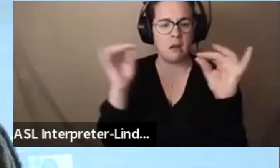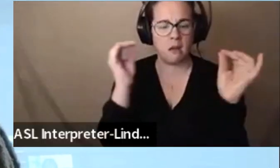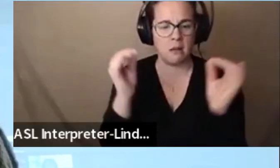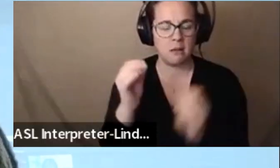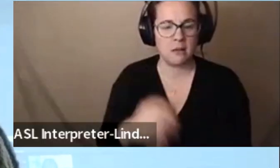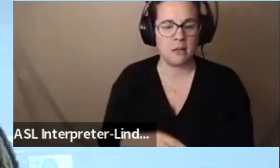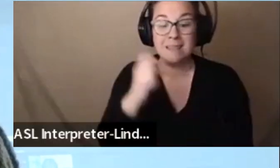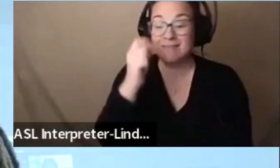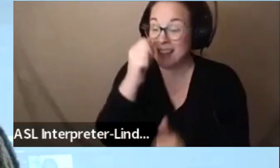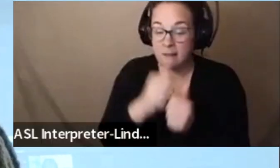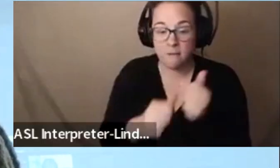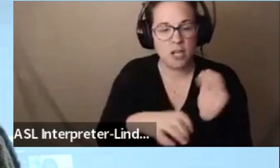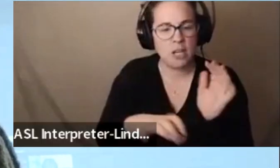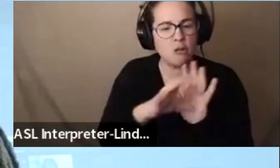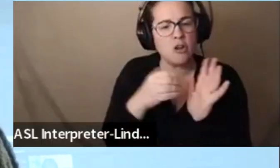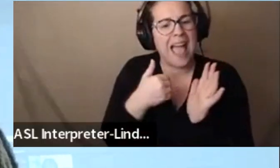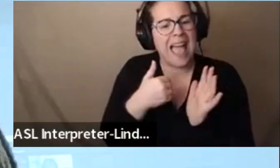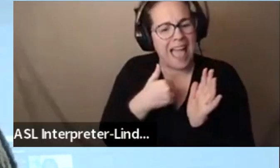all, and